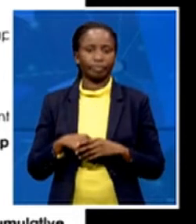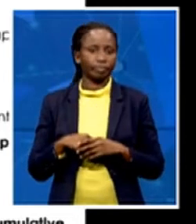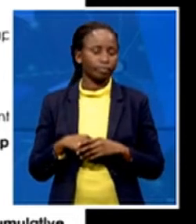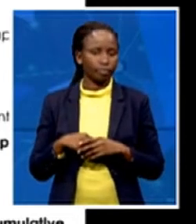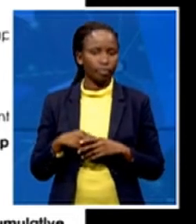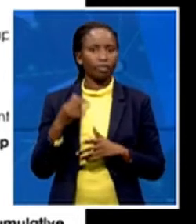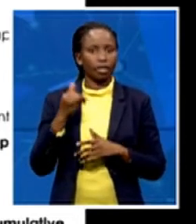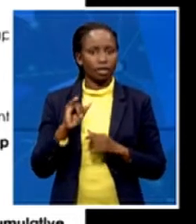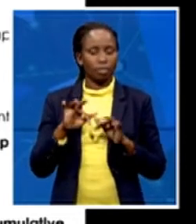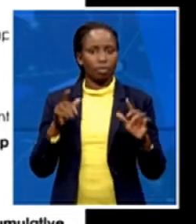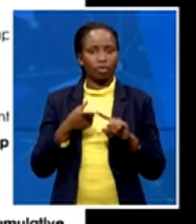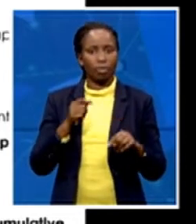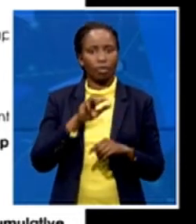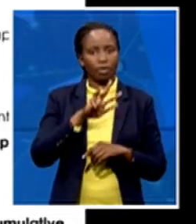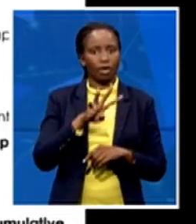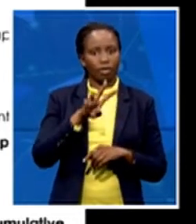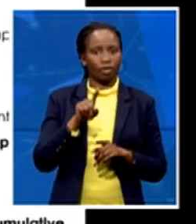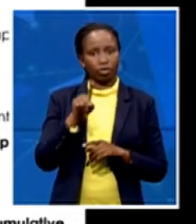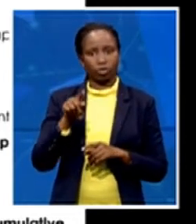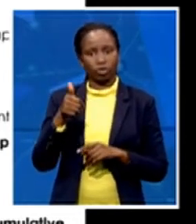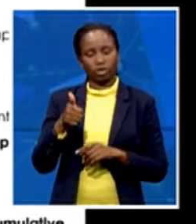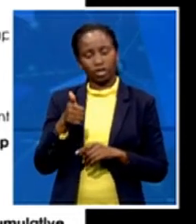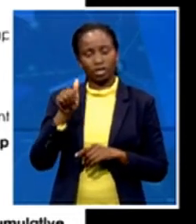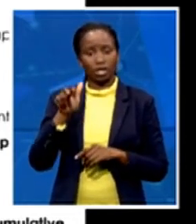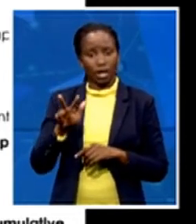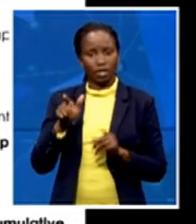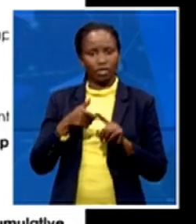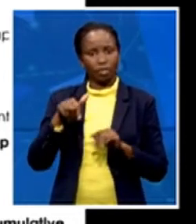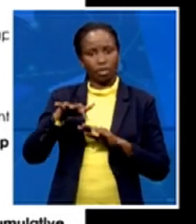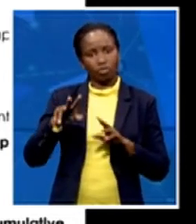across the various areas. And totally we have 7% of all public sector